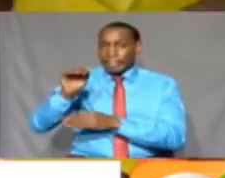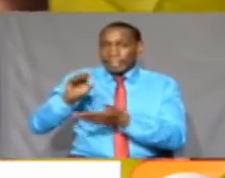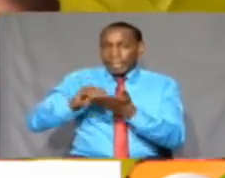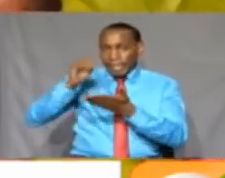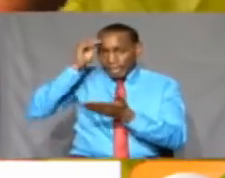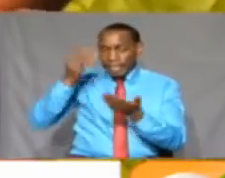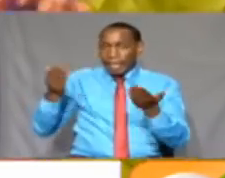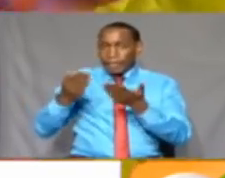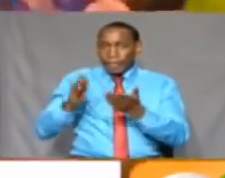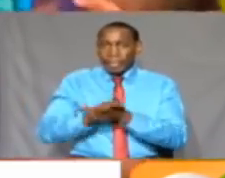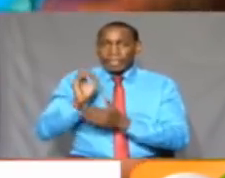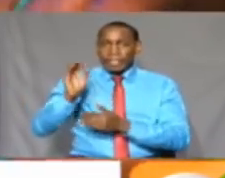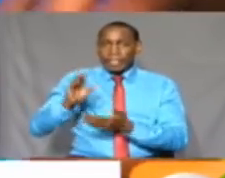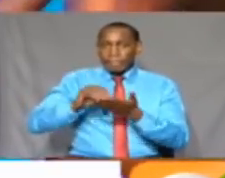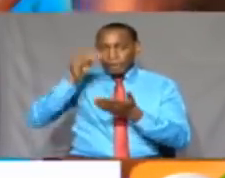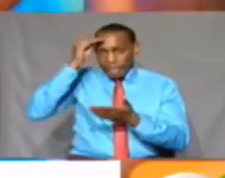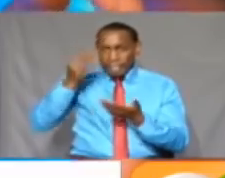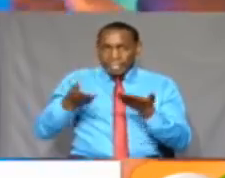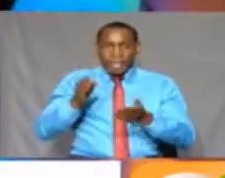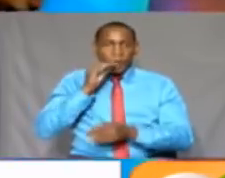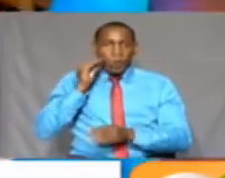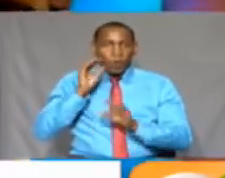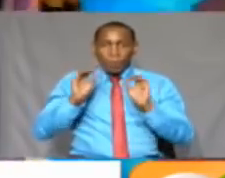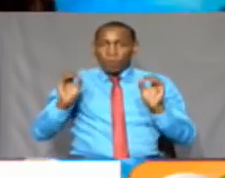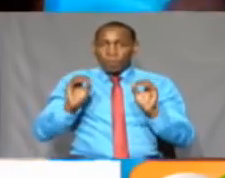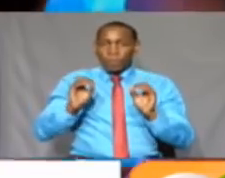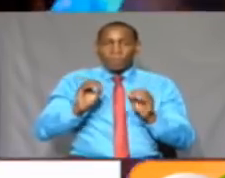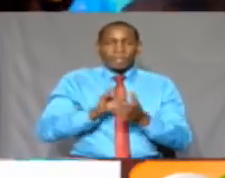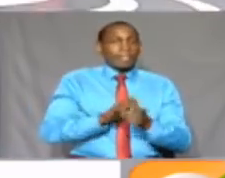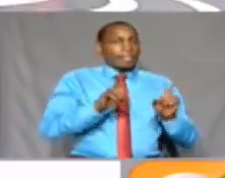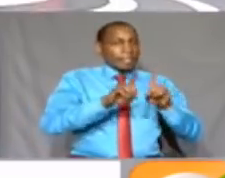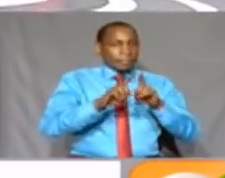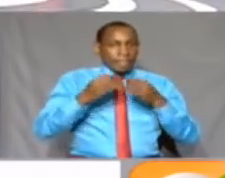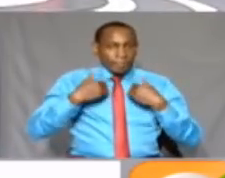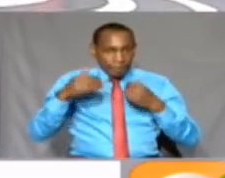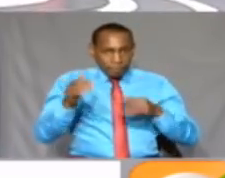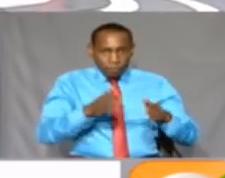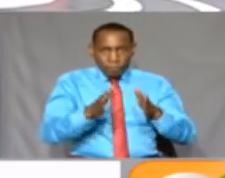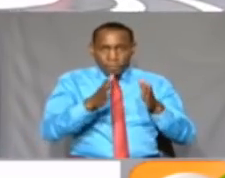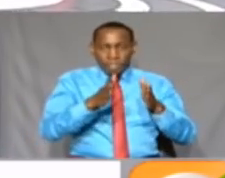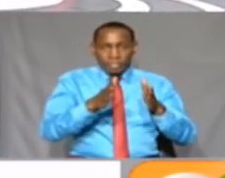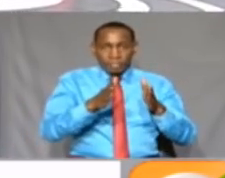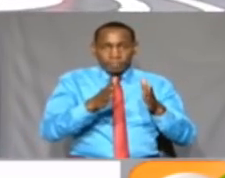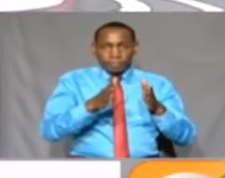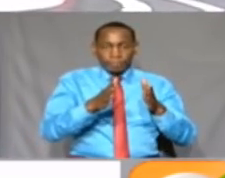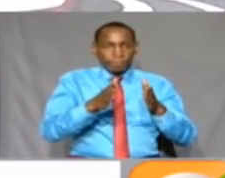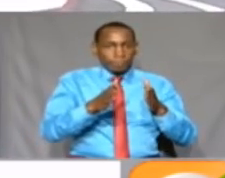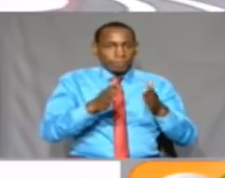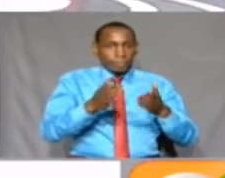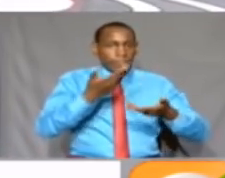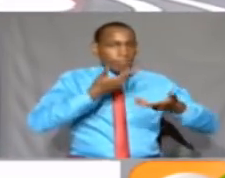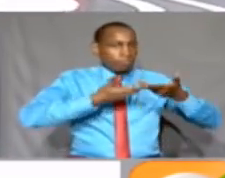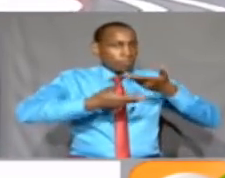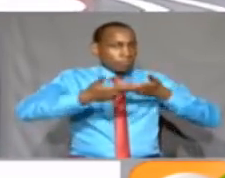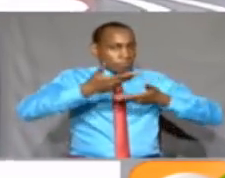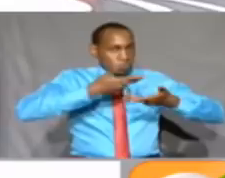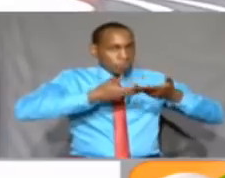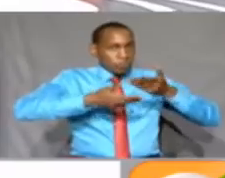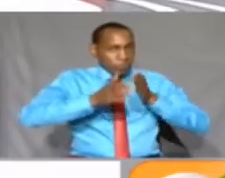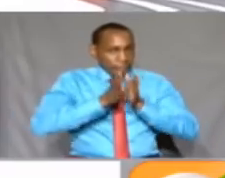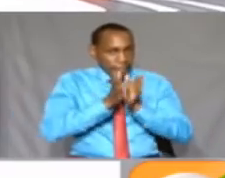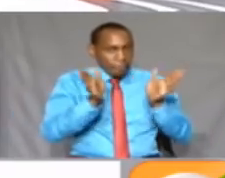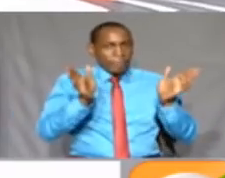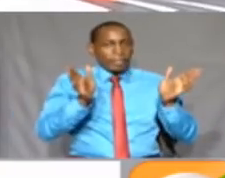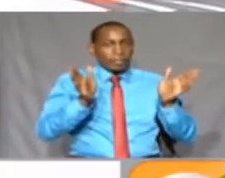at home. Yes. So where are you learning them? Where did you learn this? And you must also find a way of being talking very openly with